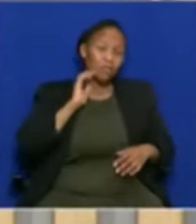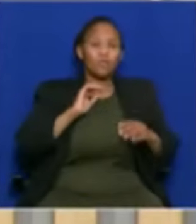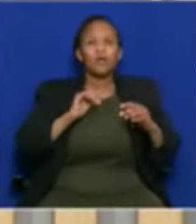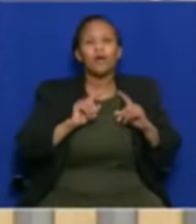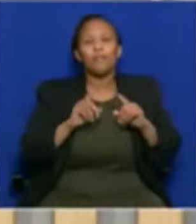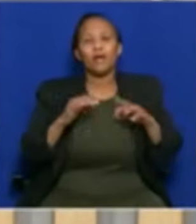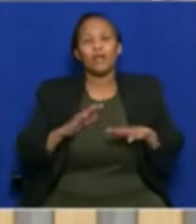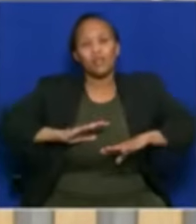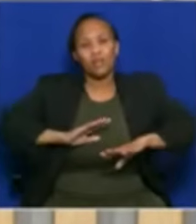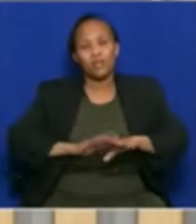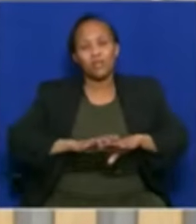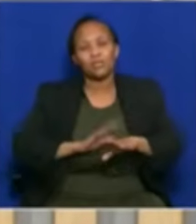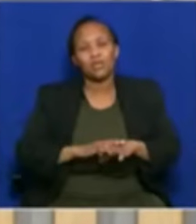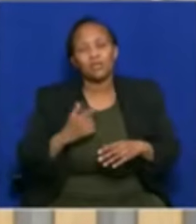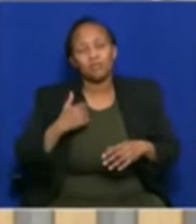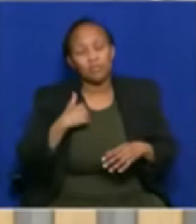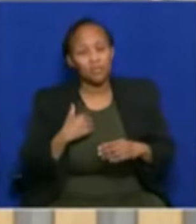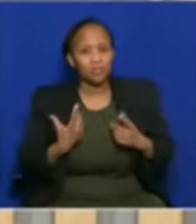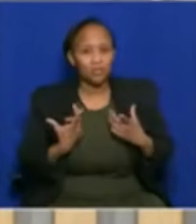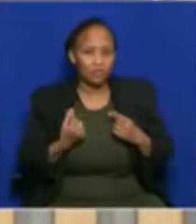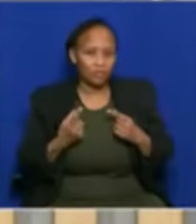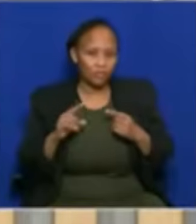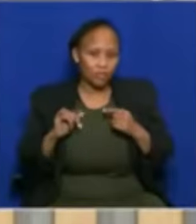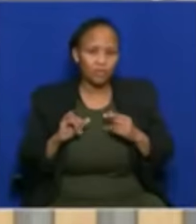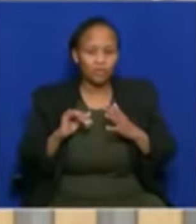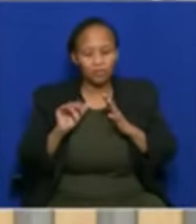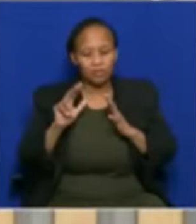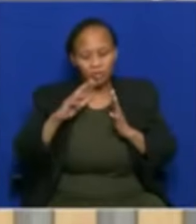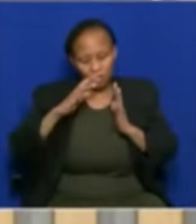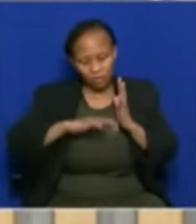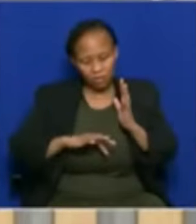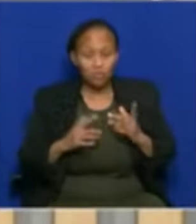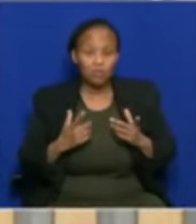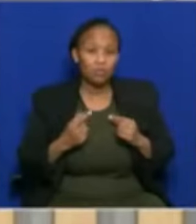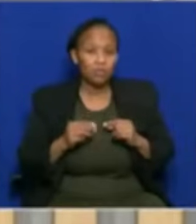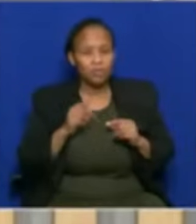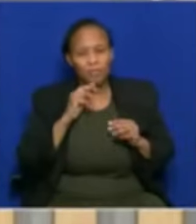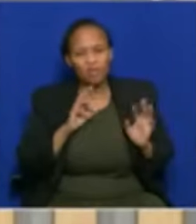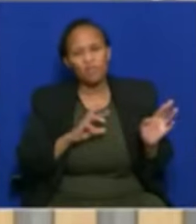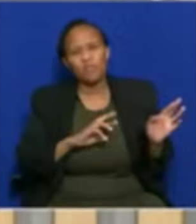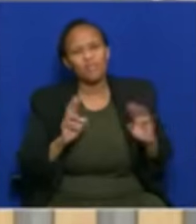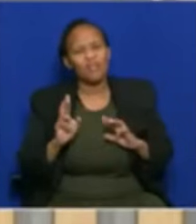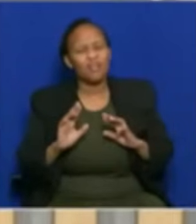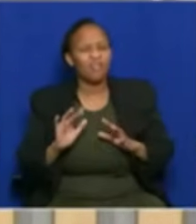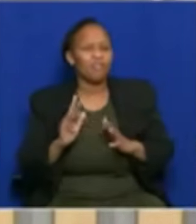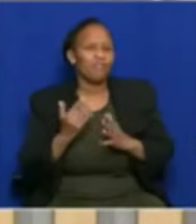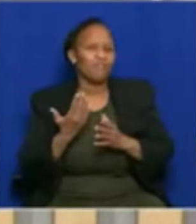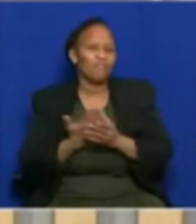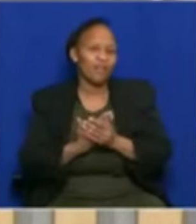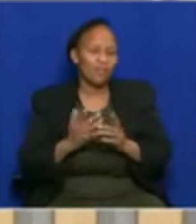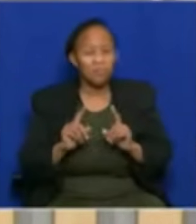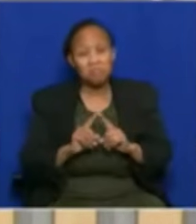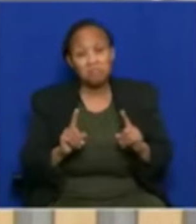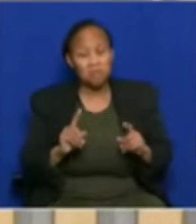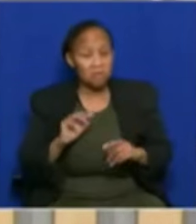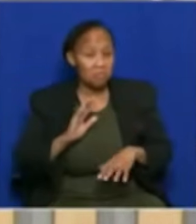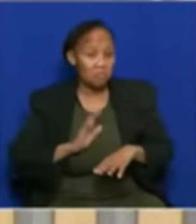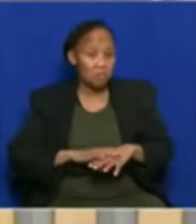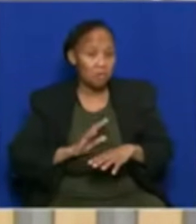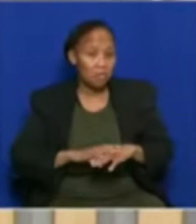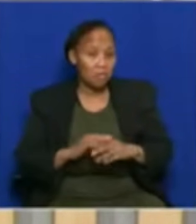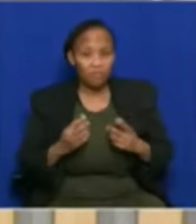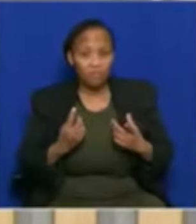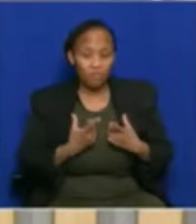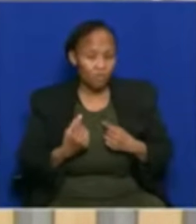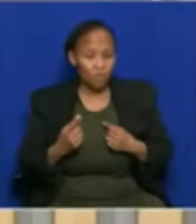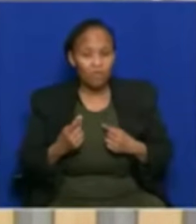the process of interviewing him, it's a referral to the file. But as you put it, I did not see it like that at that time.